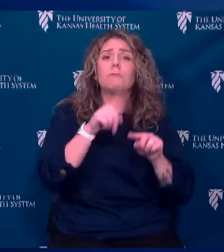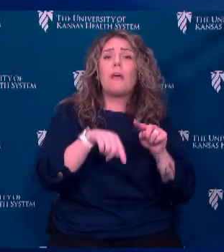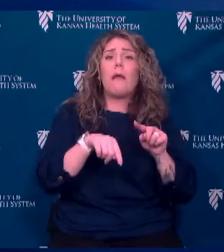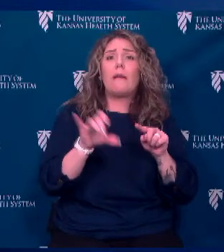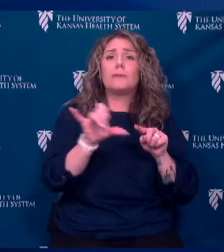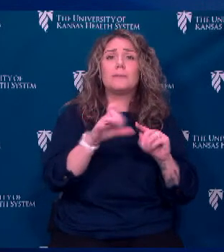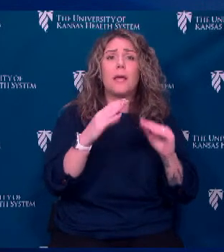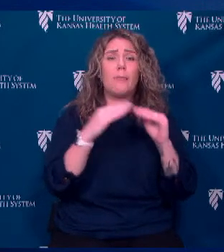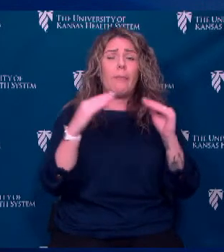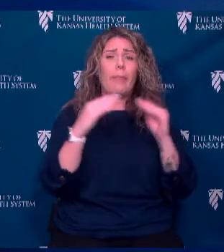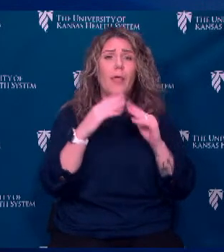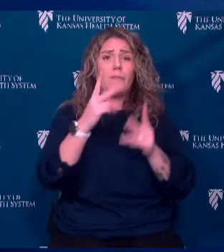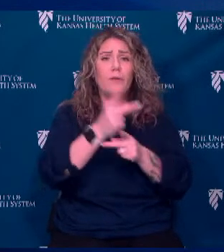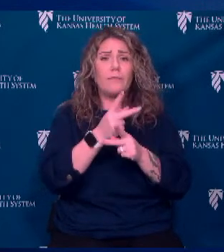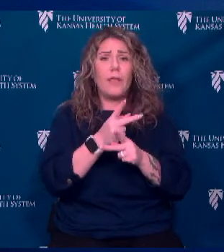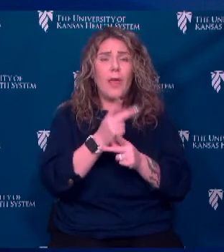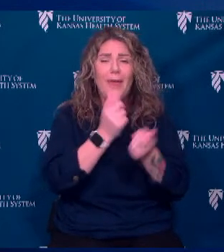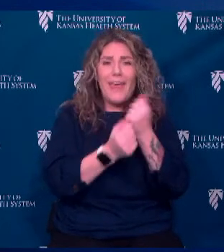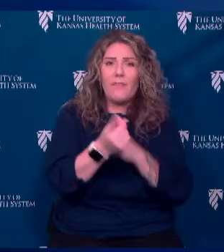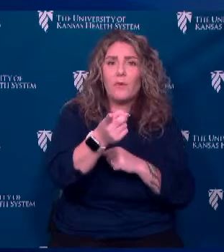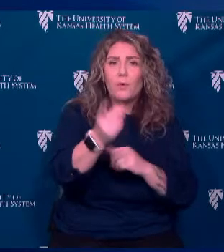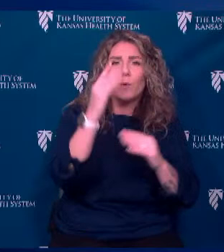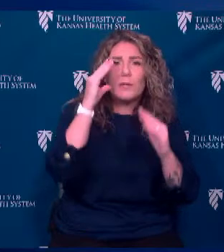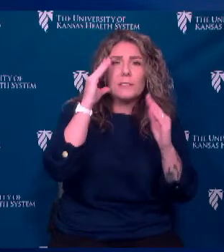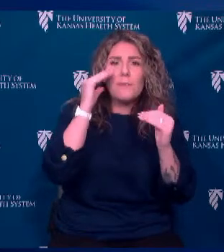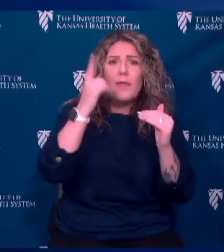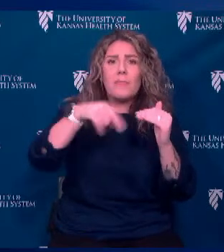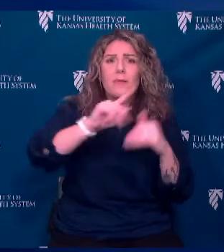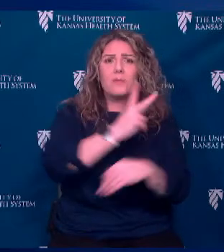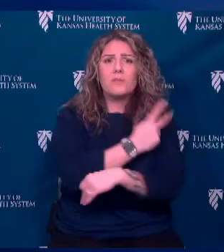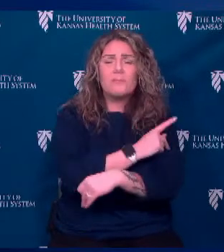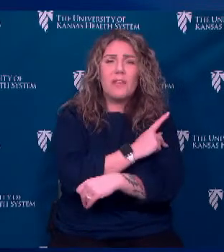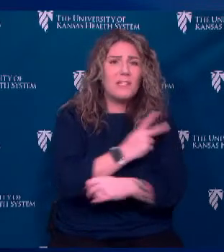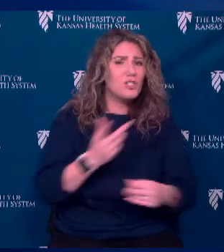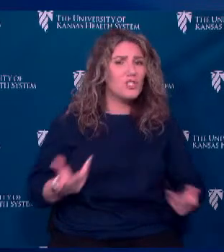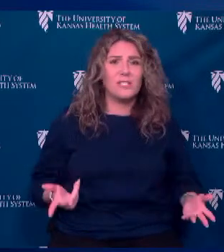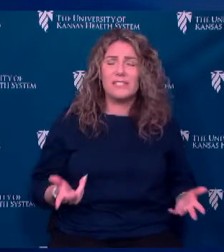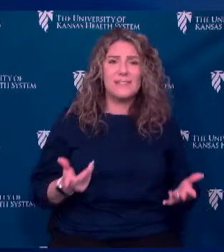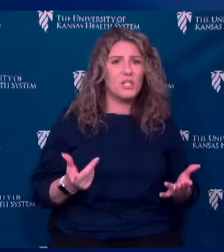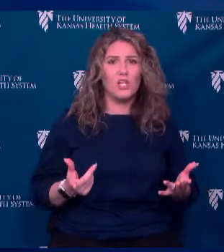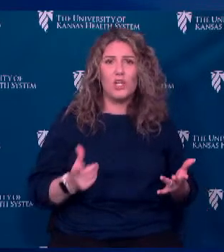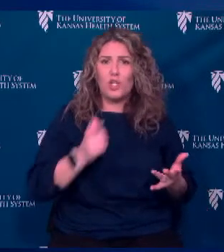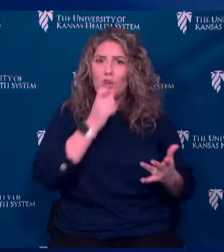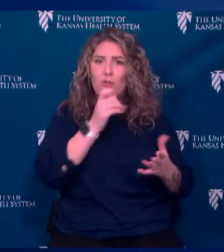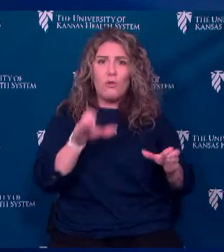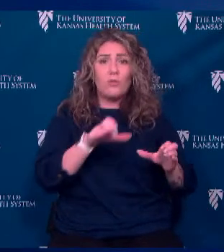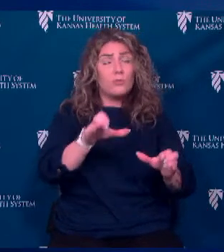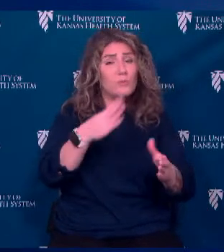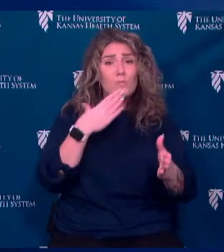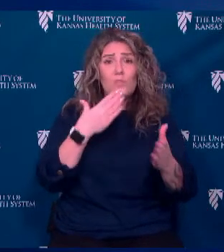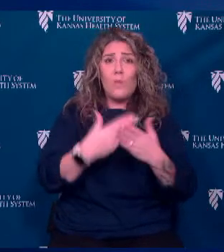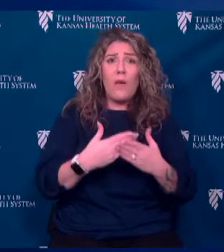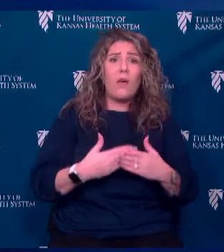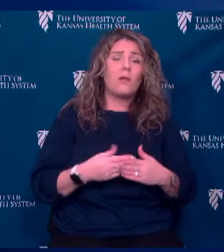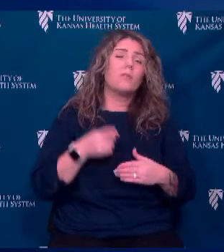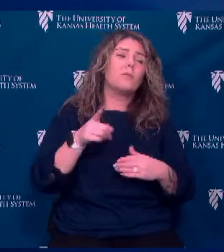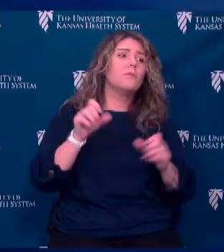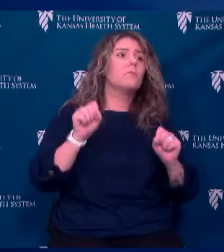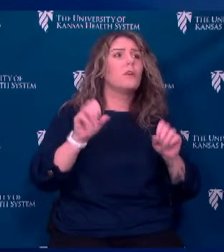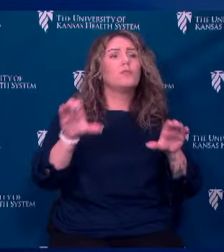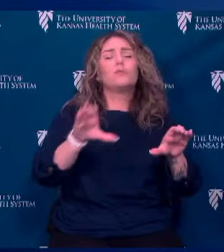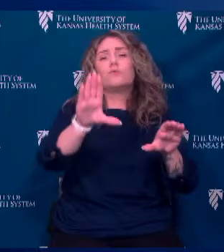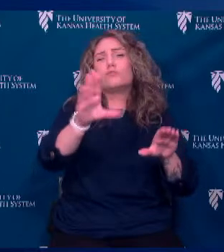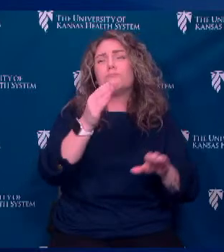level of care to everyone that you expect to do, those patients, they're not going to do as well. You could do your very,